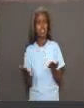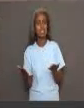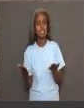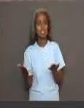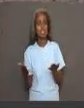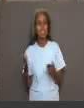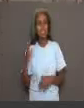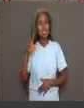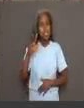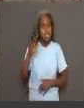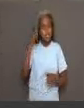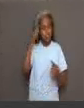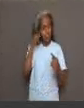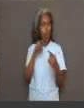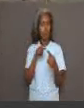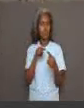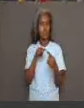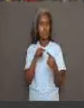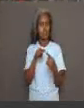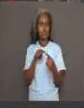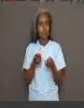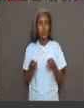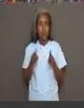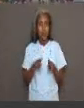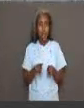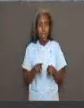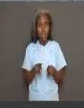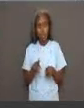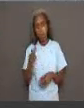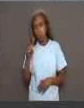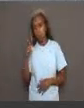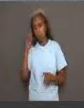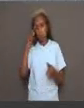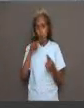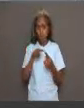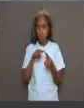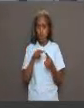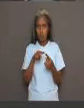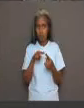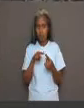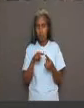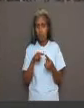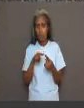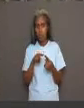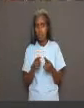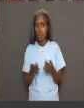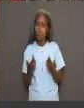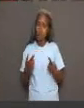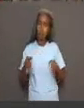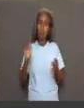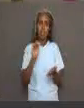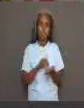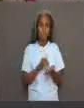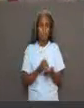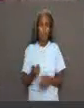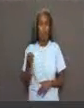by 3 goals, win by 2 goals, tie the game,